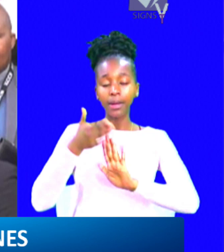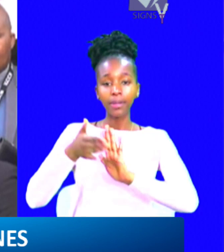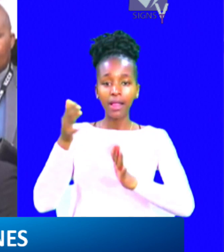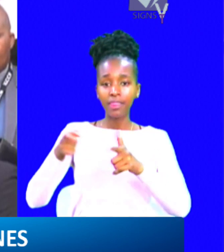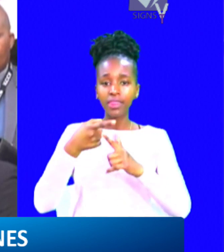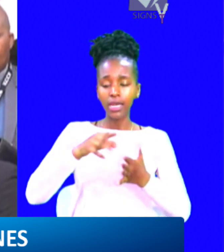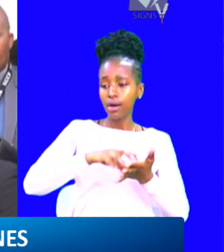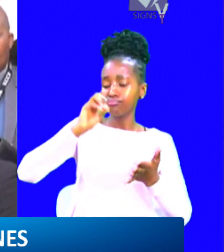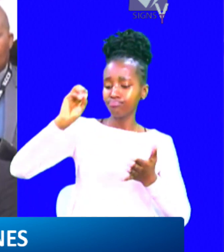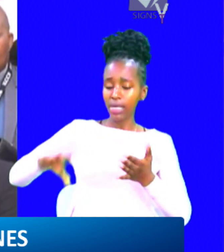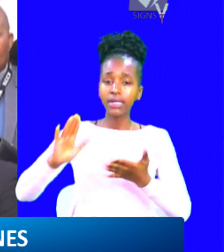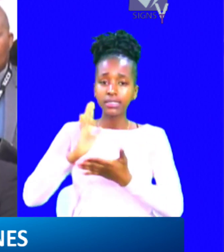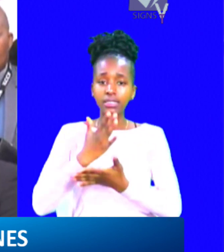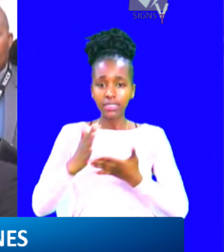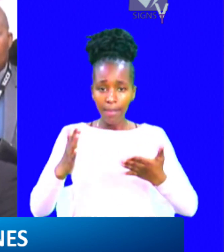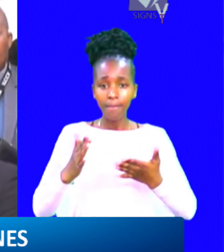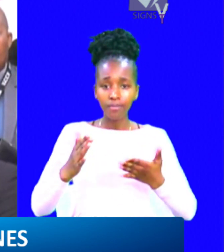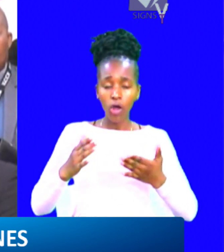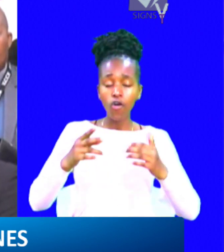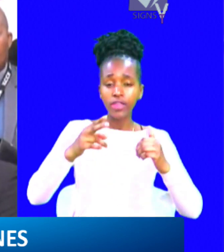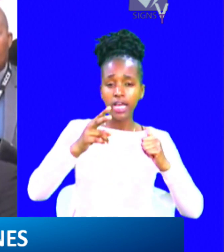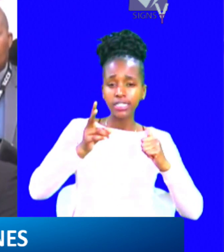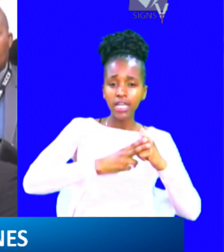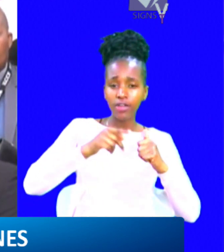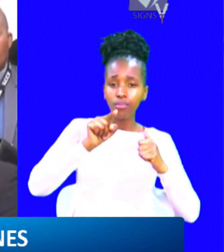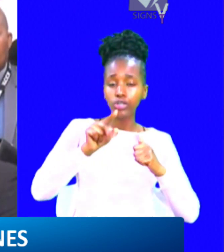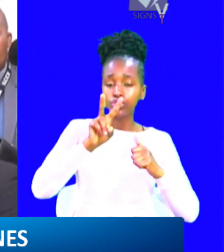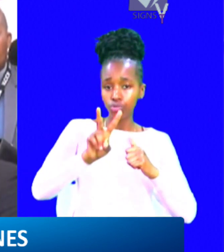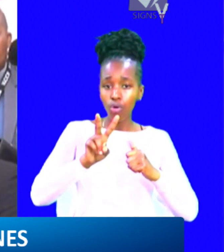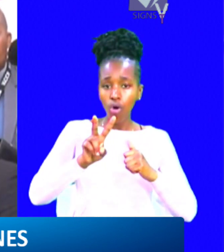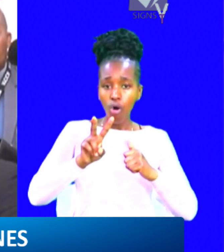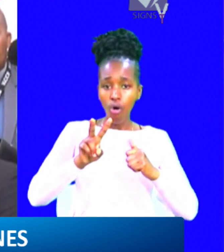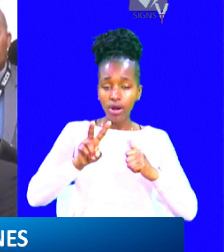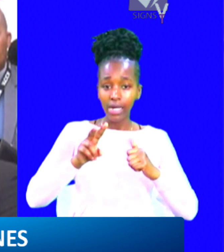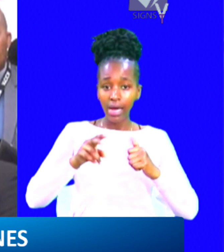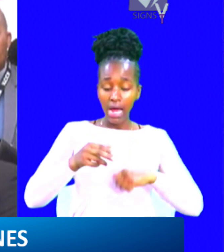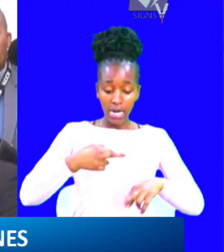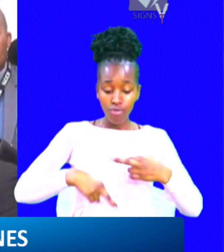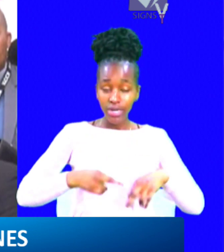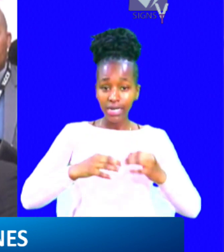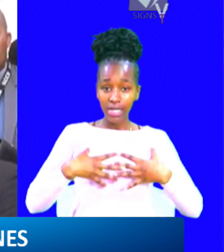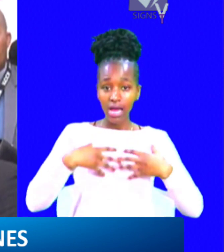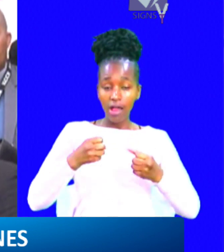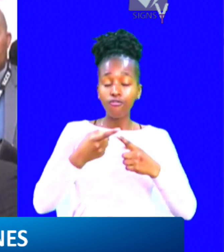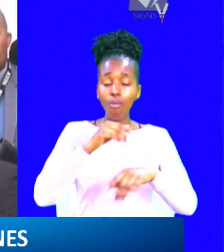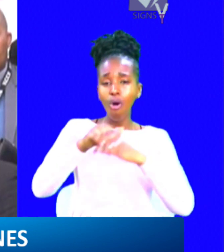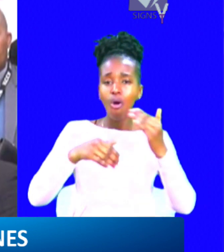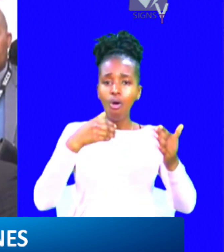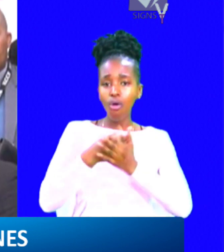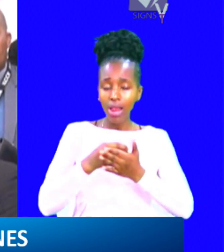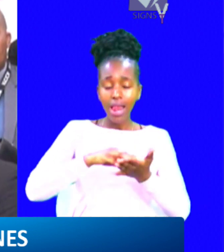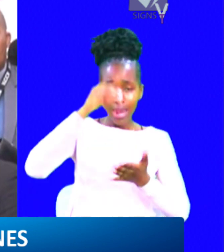of substrand 7.2 on reproductive health from all the learning materials